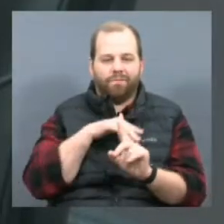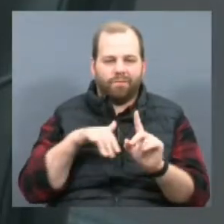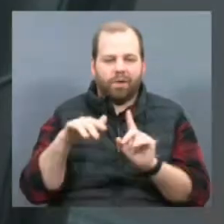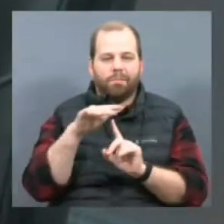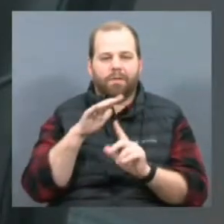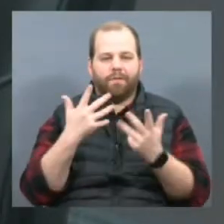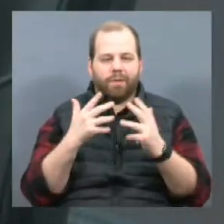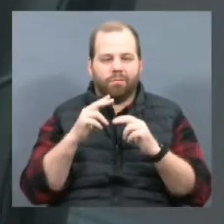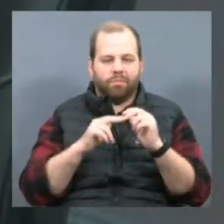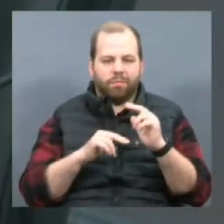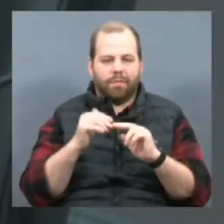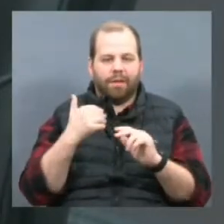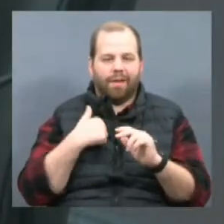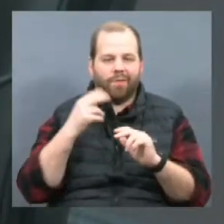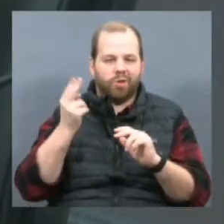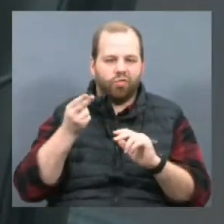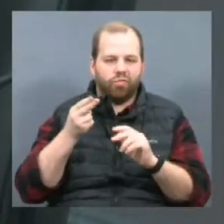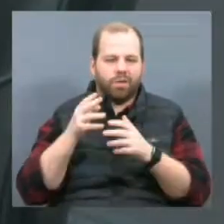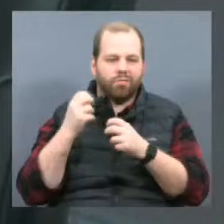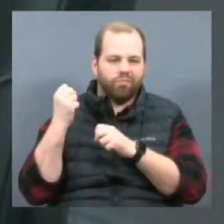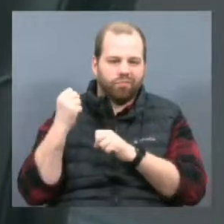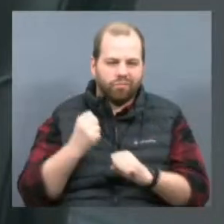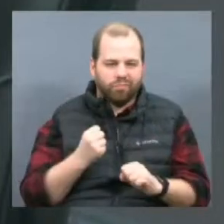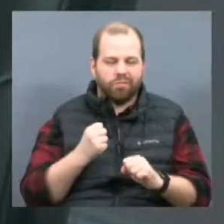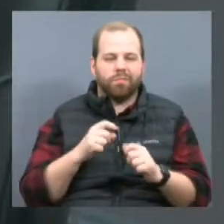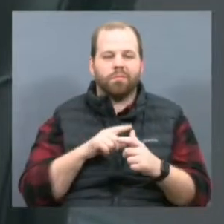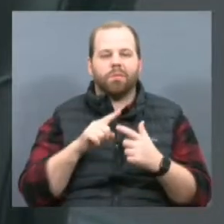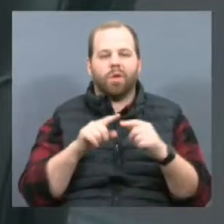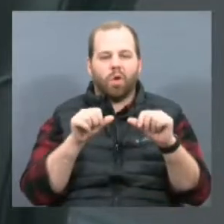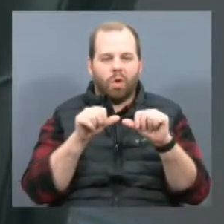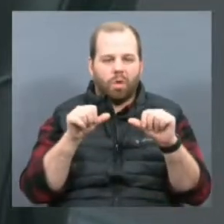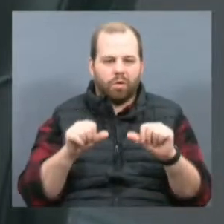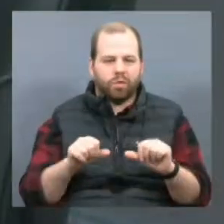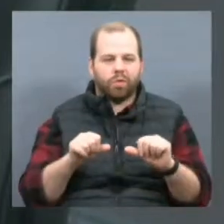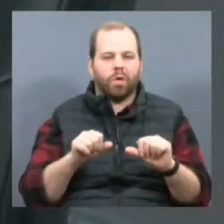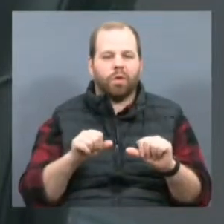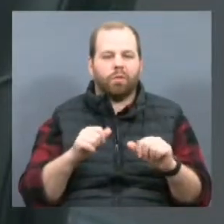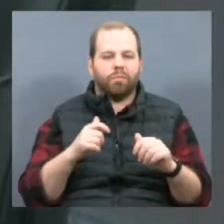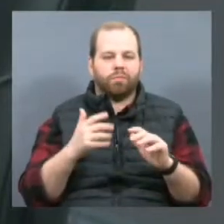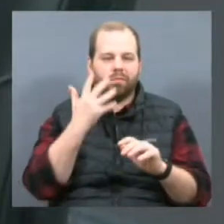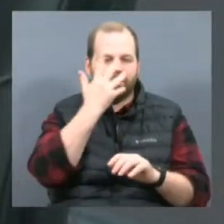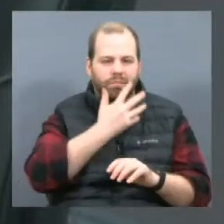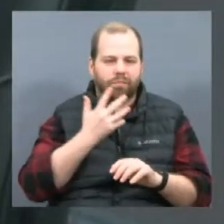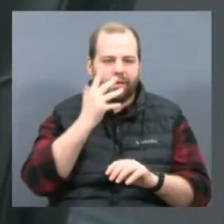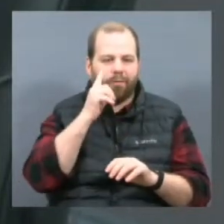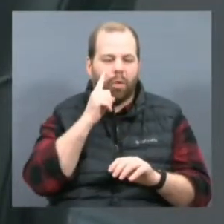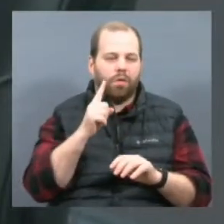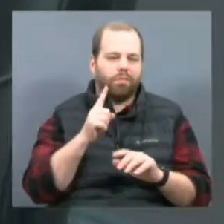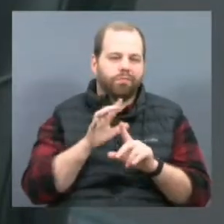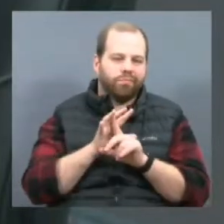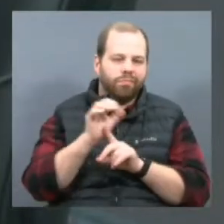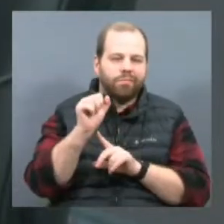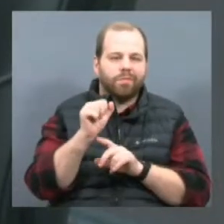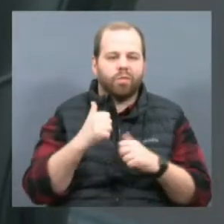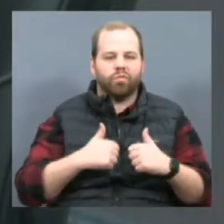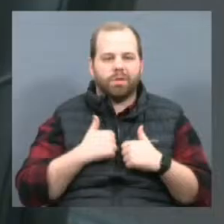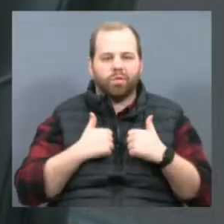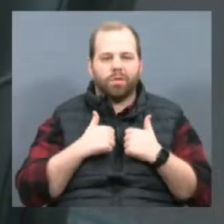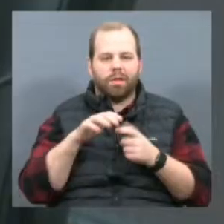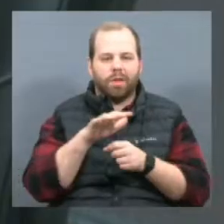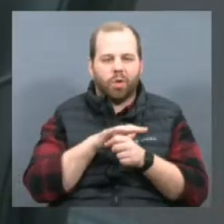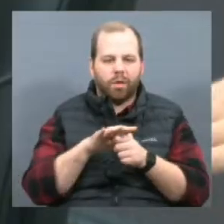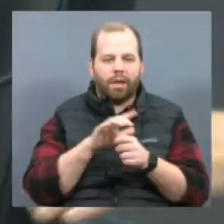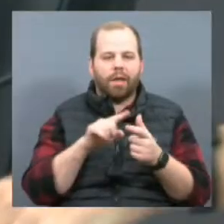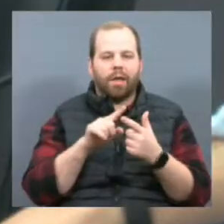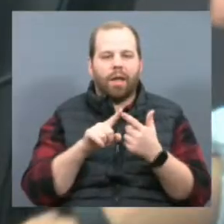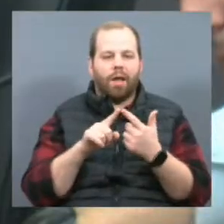neighborhood that is rich in history and architectural character and consists of both a vital residential area and a thriving